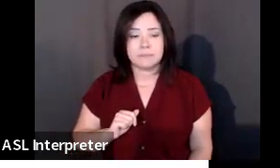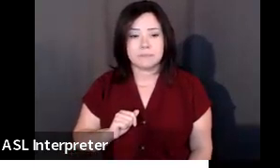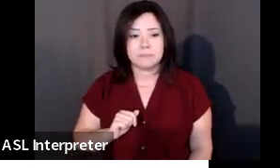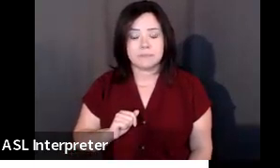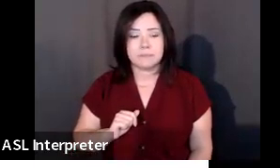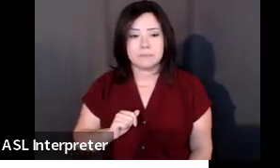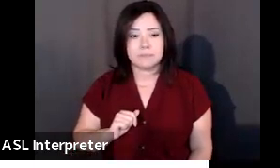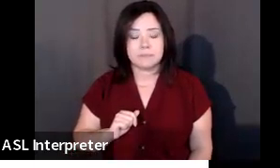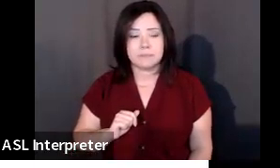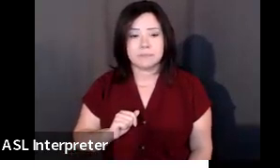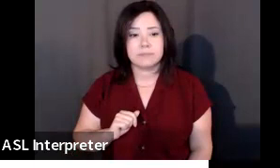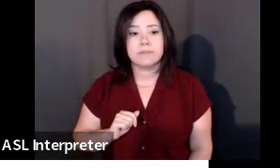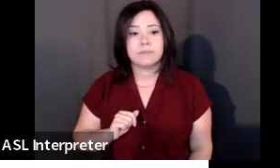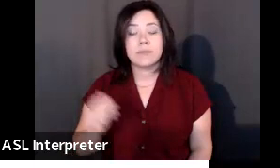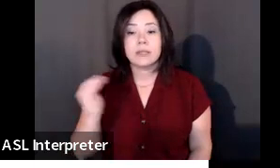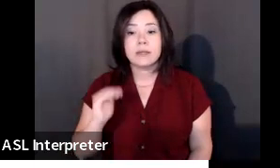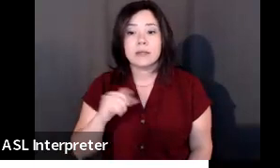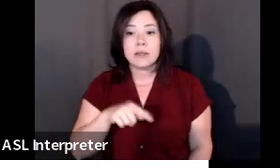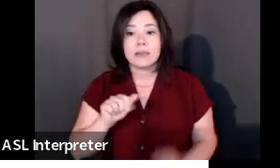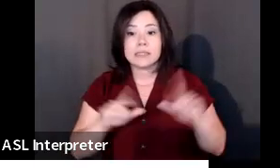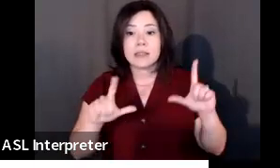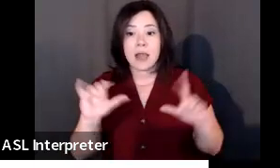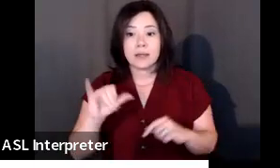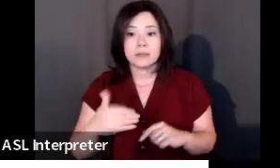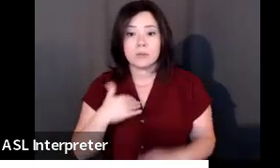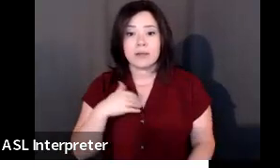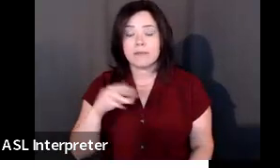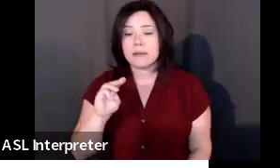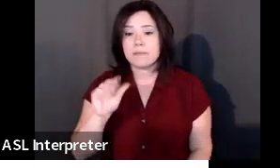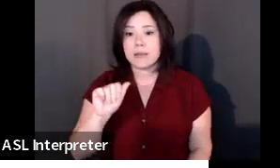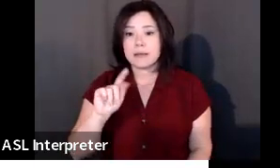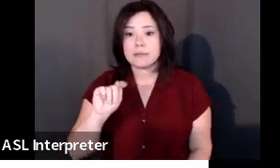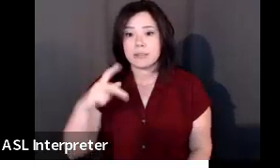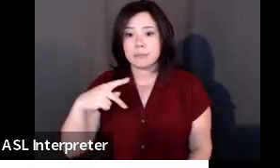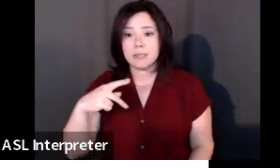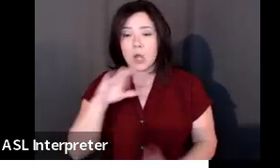mymdrc.org. And then also on this slide, we have our MATP logo.